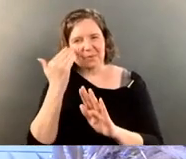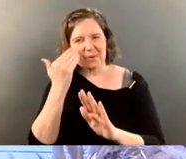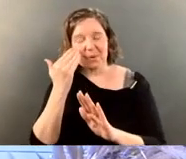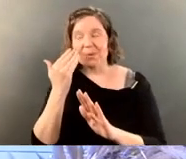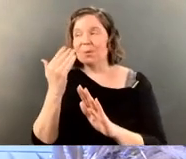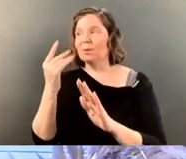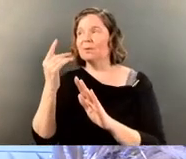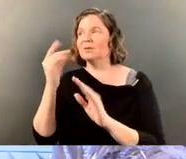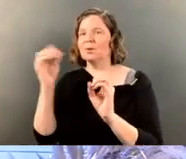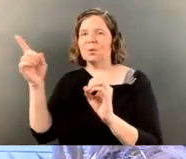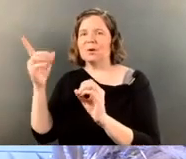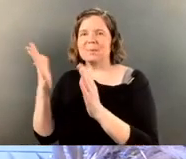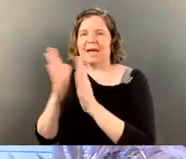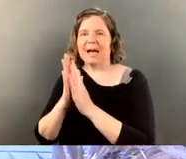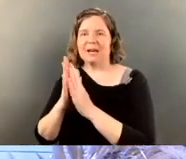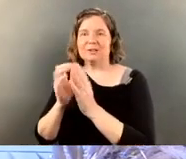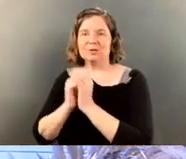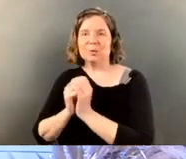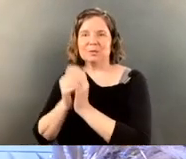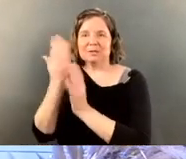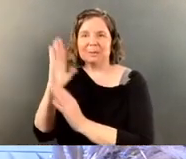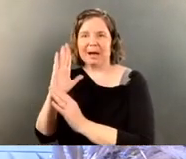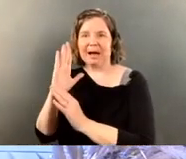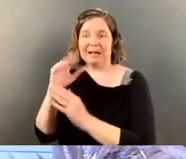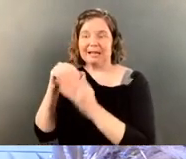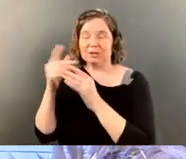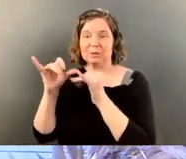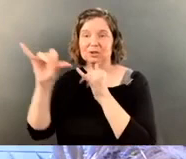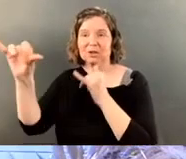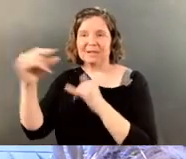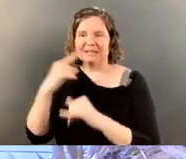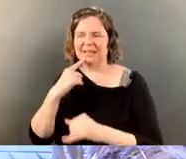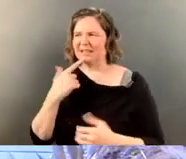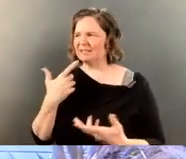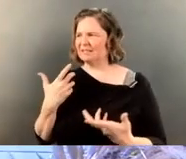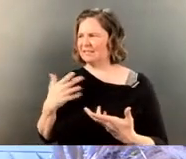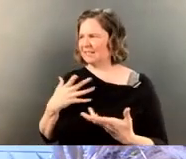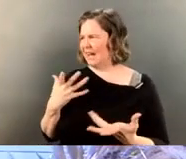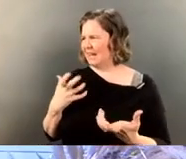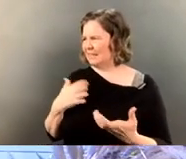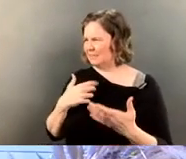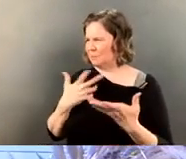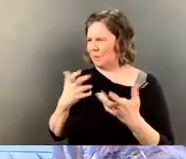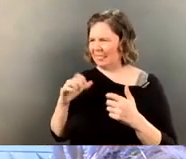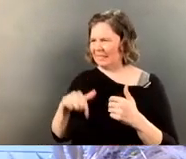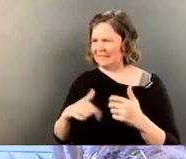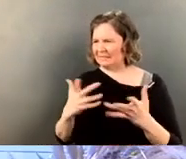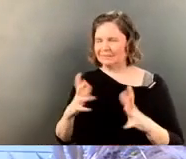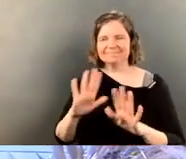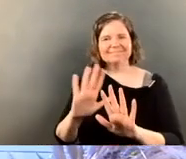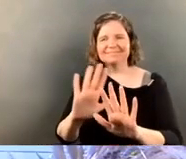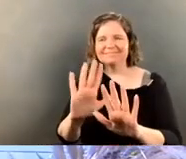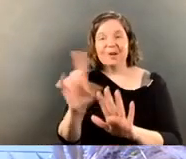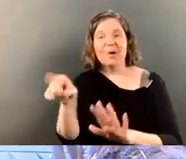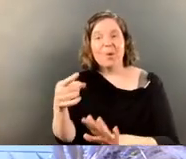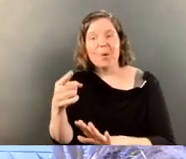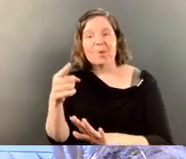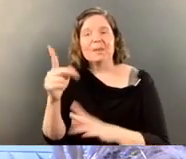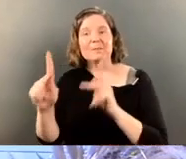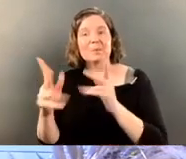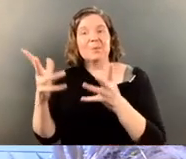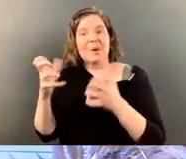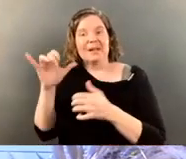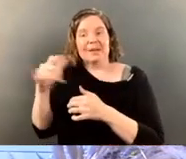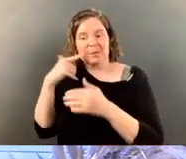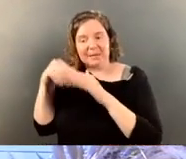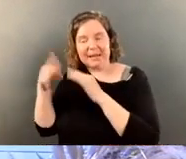ever be asked to worship God into eternity and say, I don't know that I signed on for this. Only Christians will be